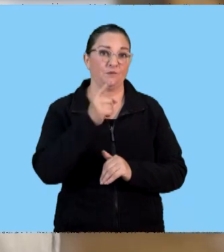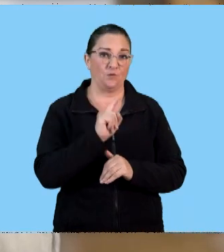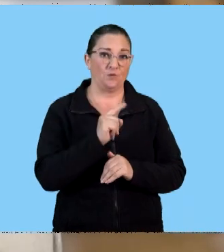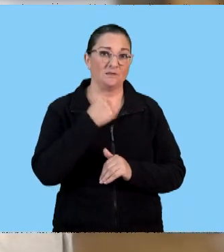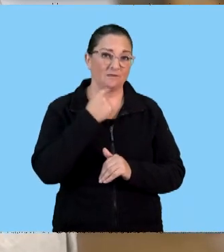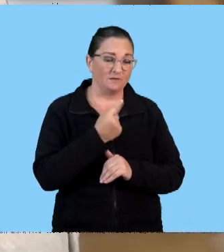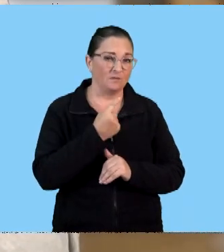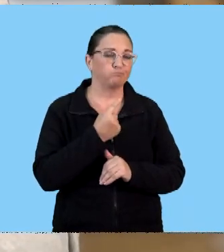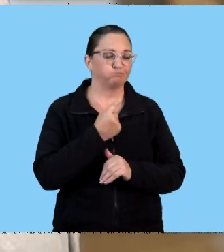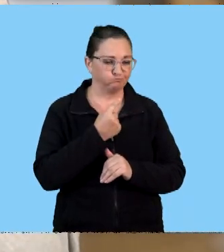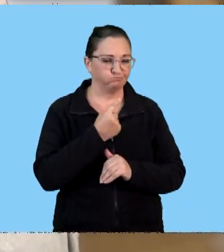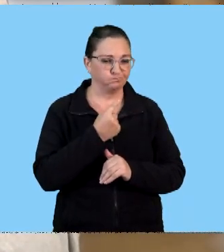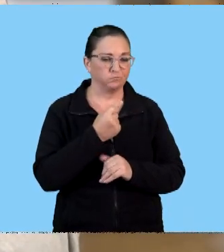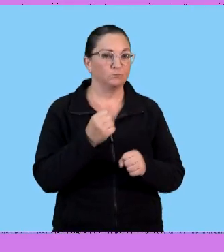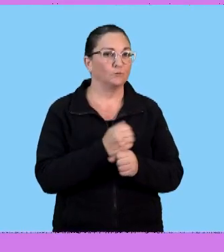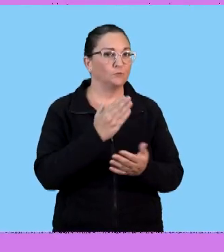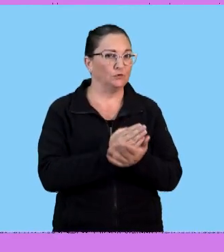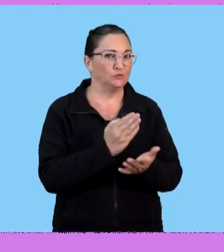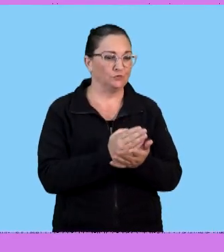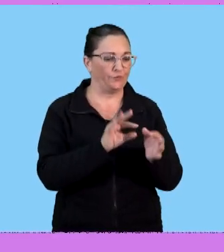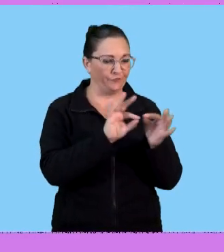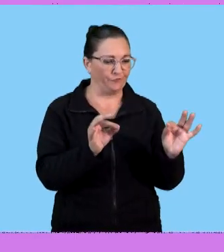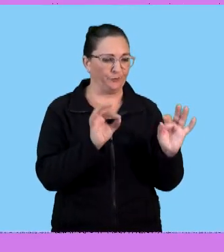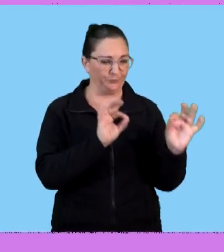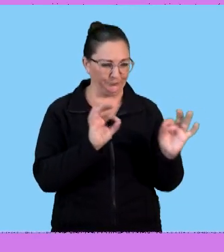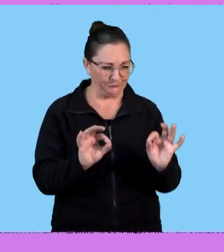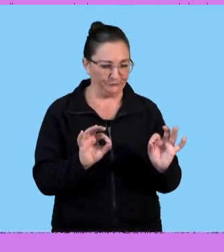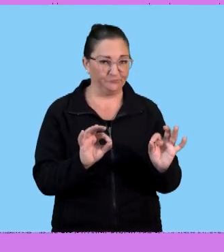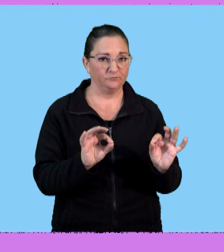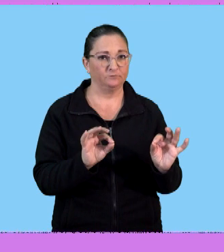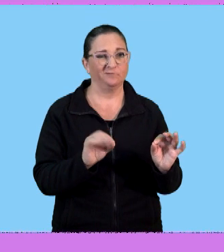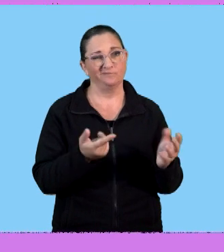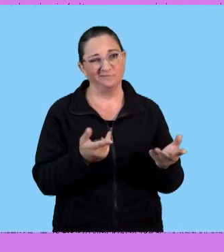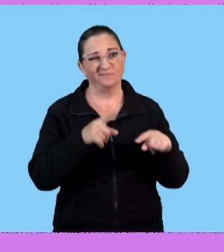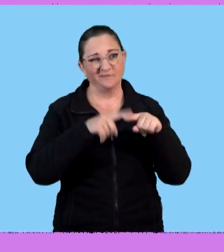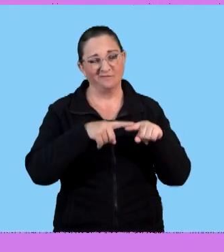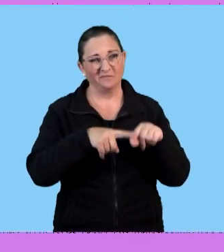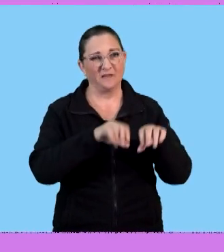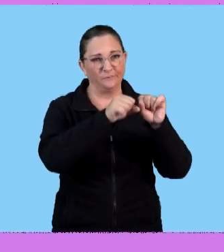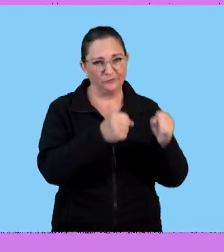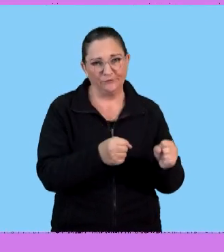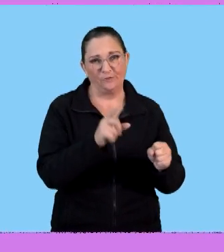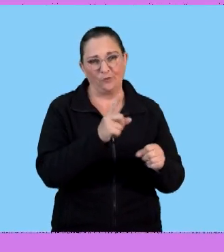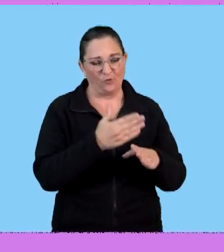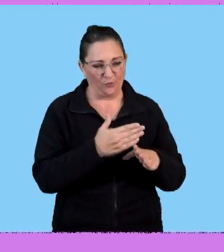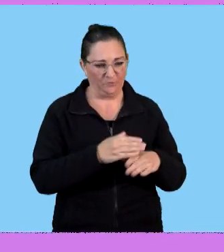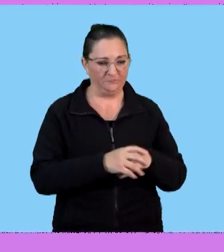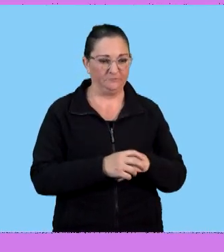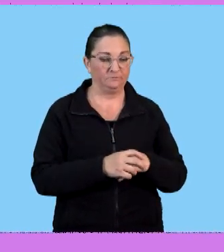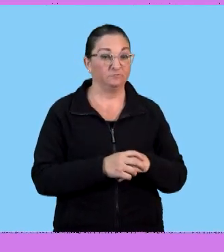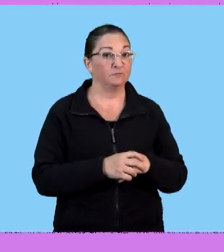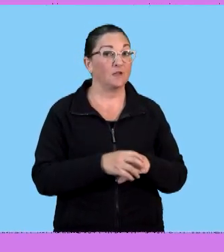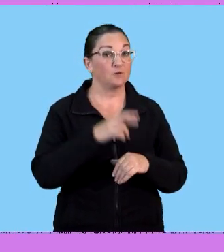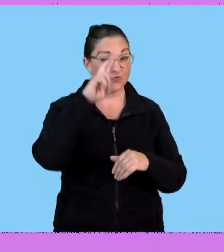first up here, I said ensure that you work with the correct formula, right, depending on the shape that you're working with.